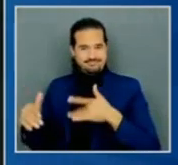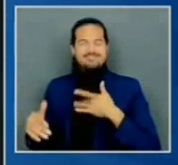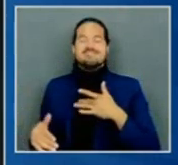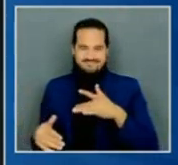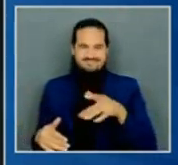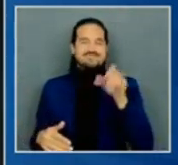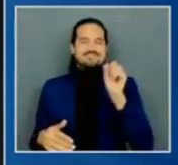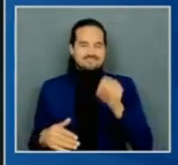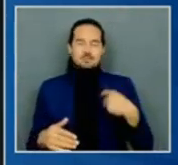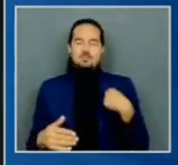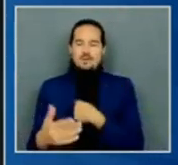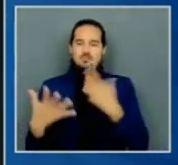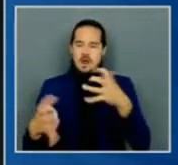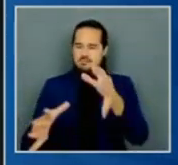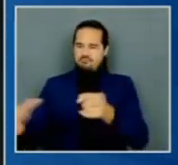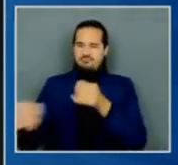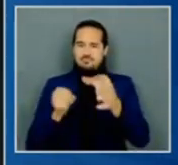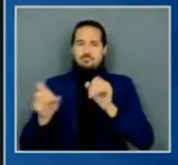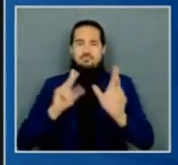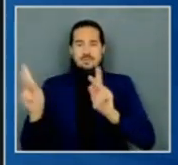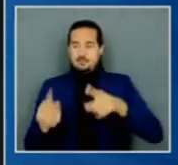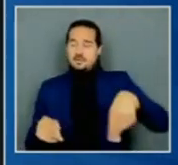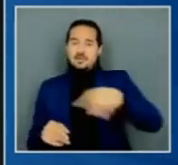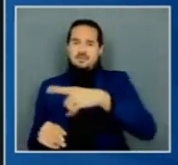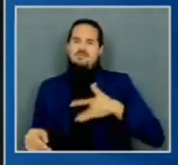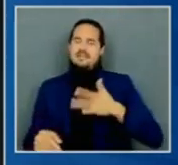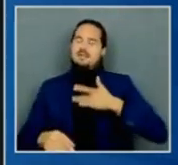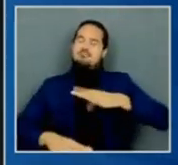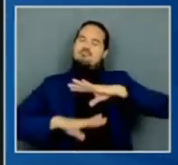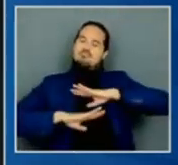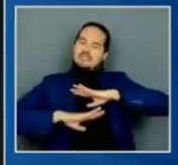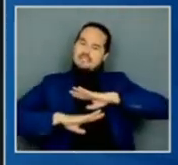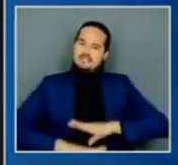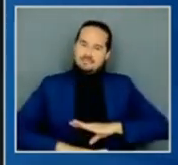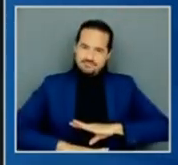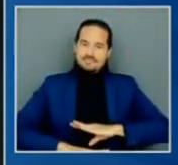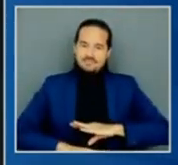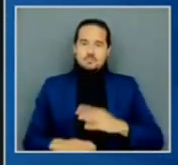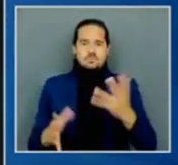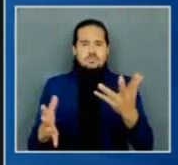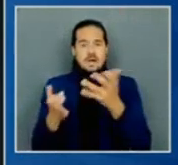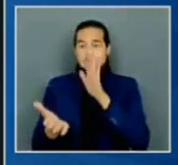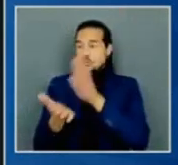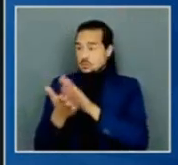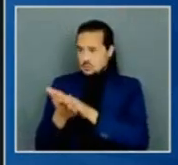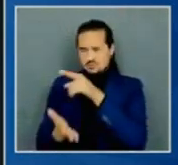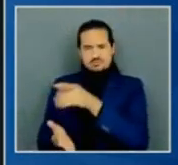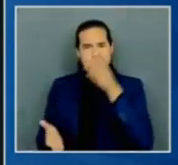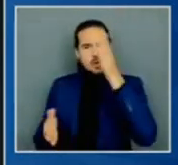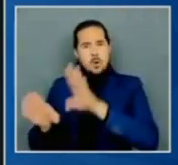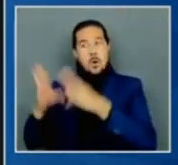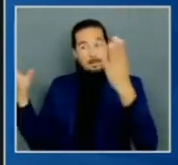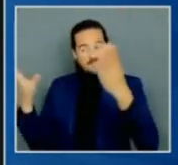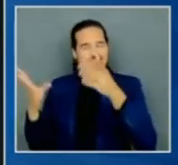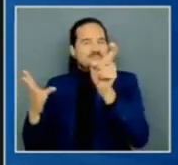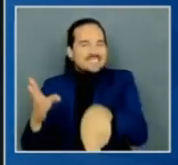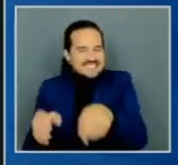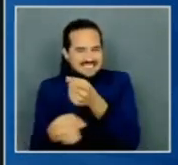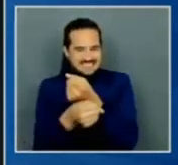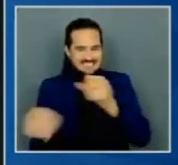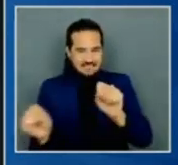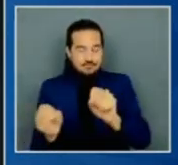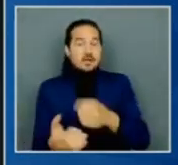this pandemic and delivering relief to all who need it. We are focused on safely reopening our schools and